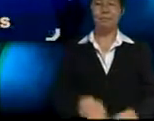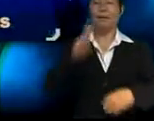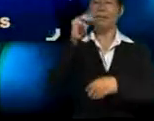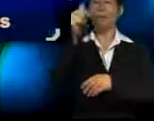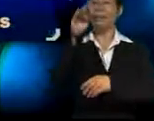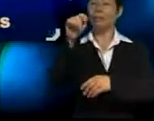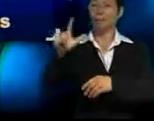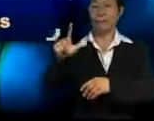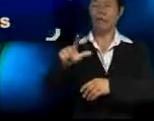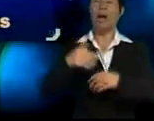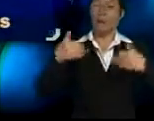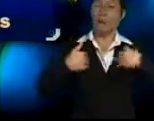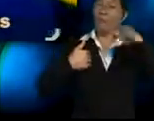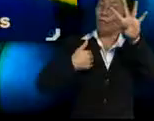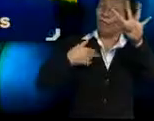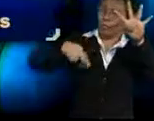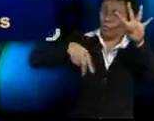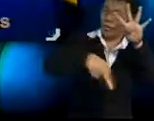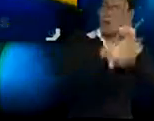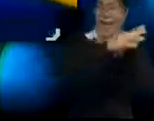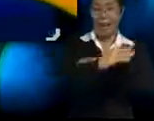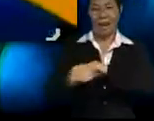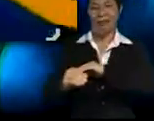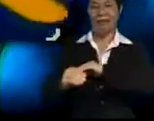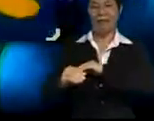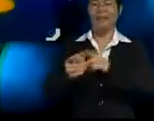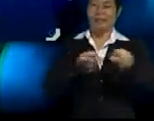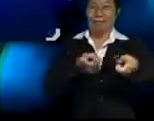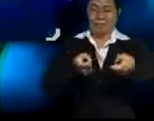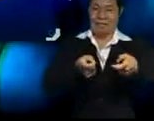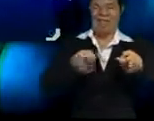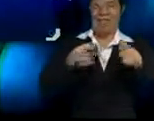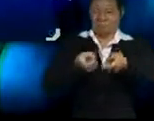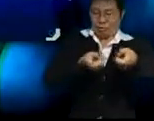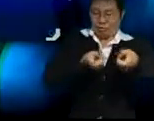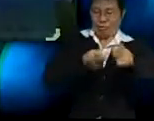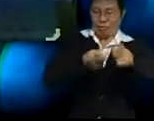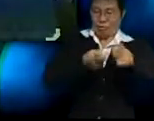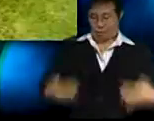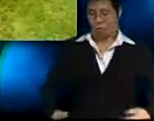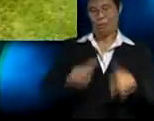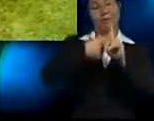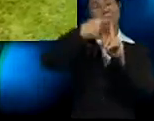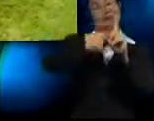Mammals have 4 limbs, and they can maintain their body temperature.